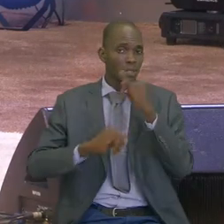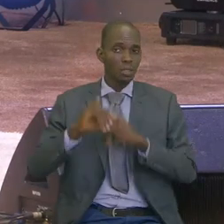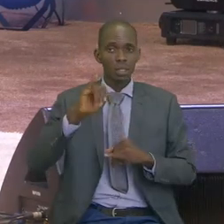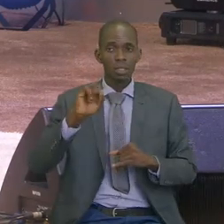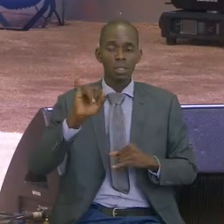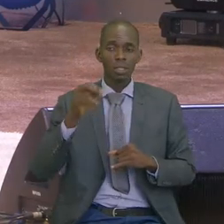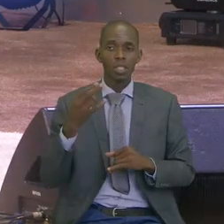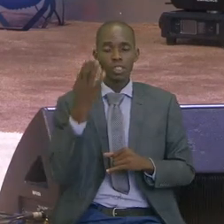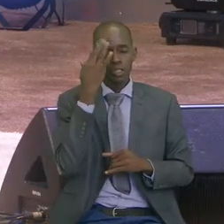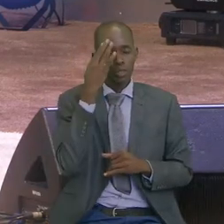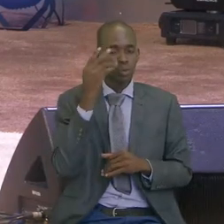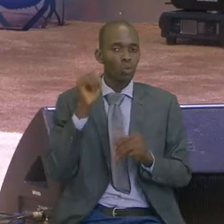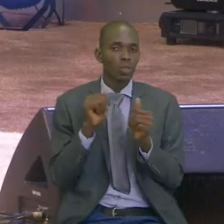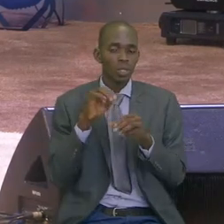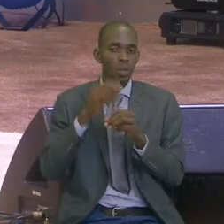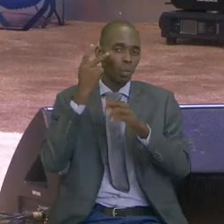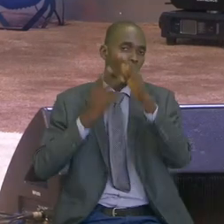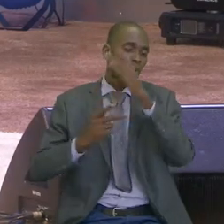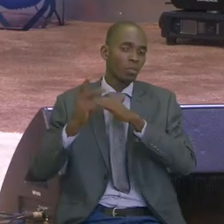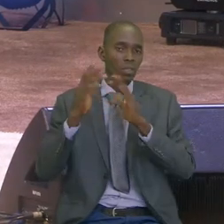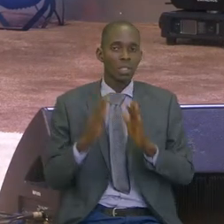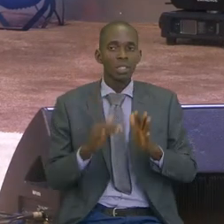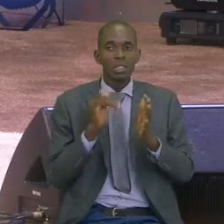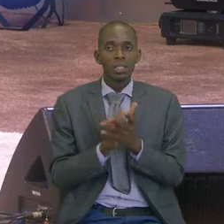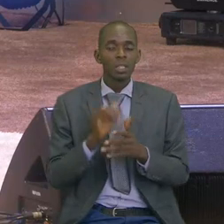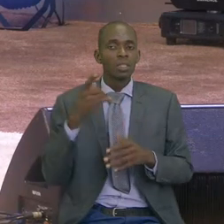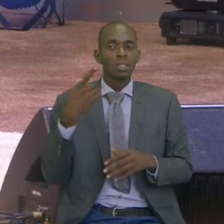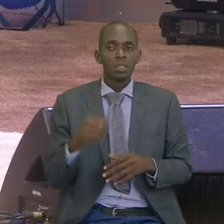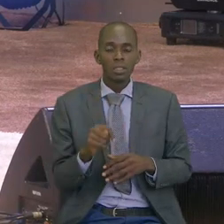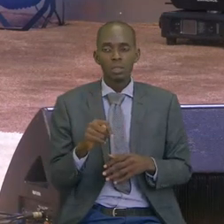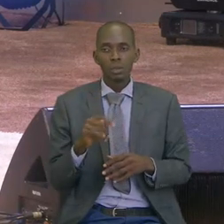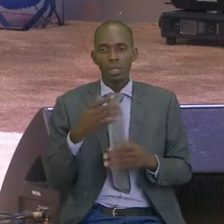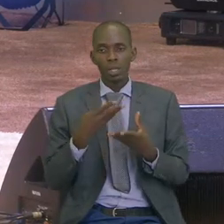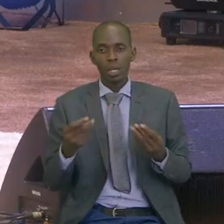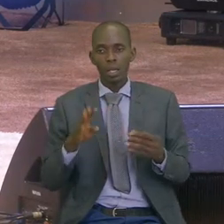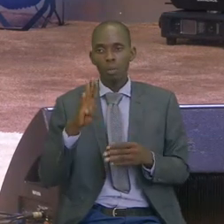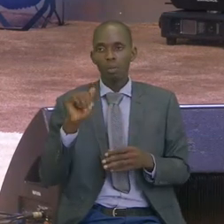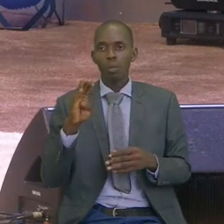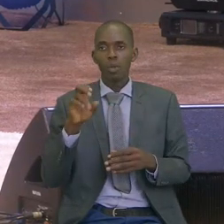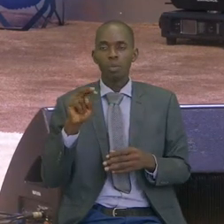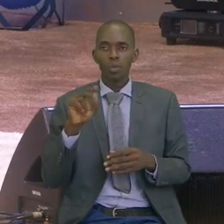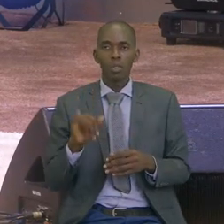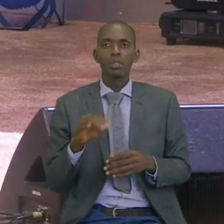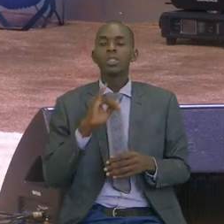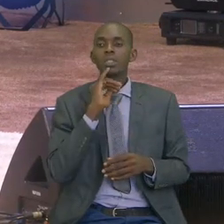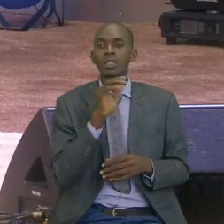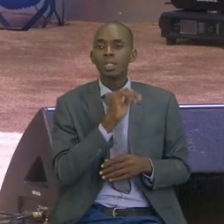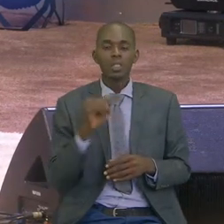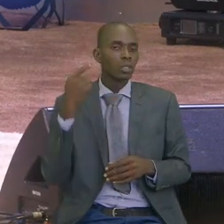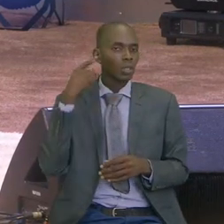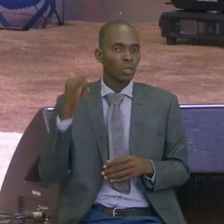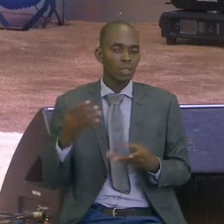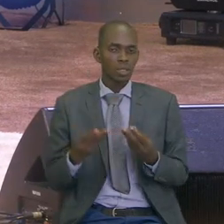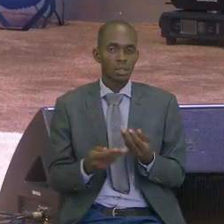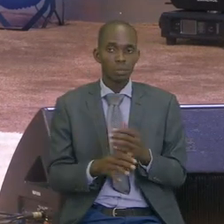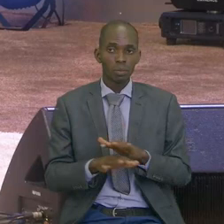that Babylon will be referred to as the golden city, and yet it will cease, it will be stopped, and the